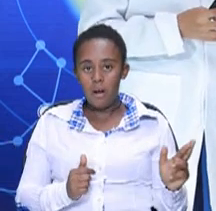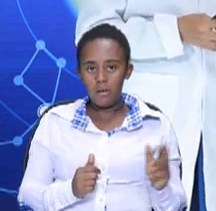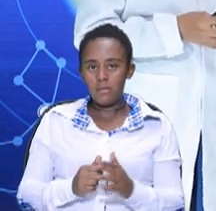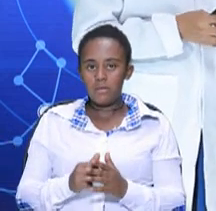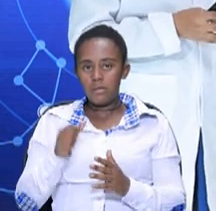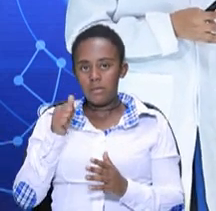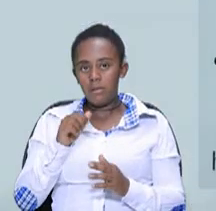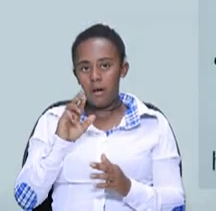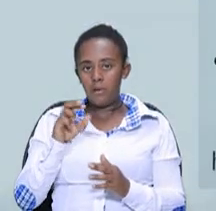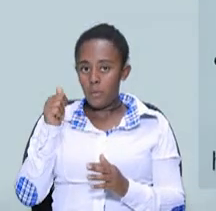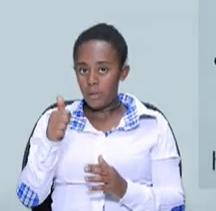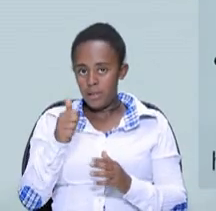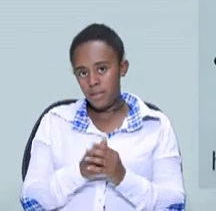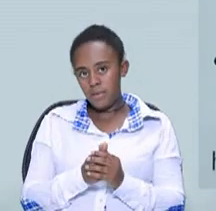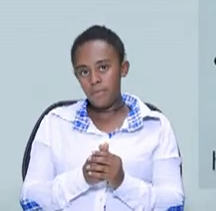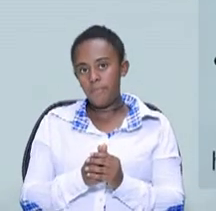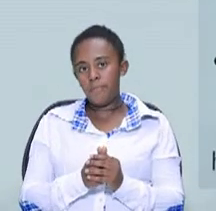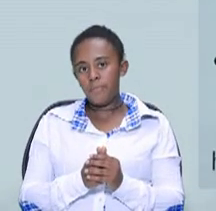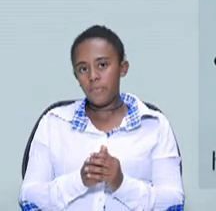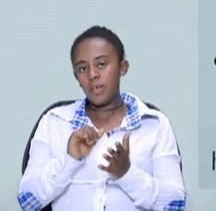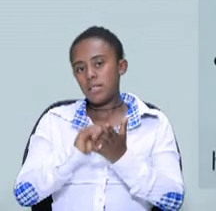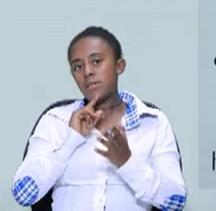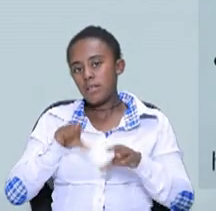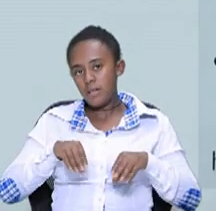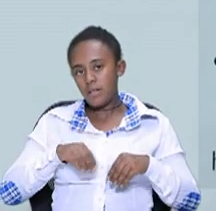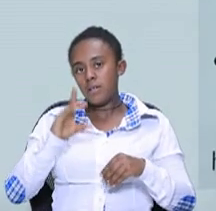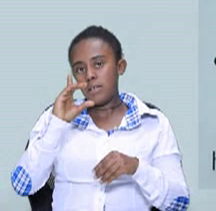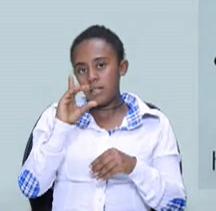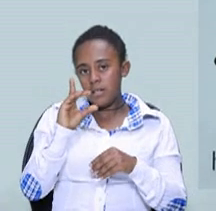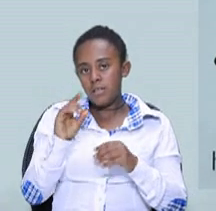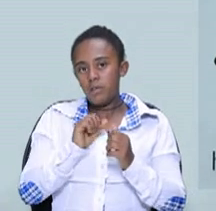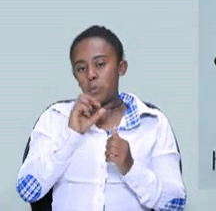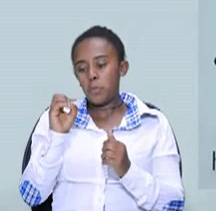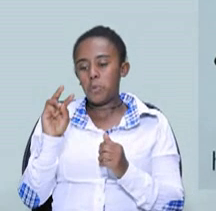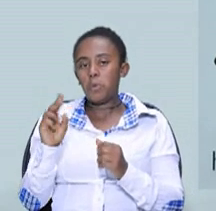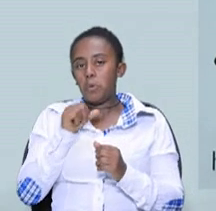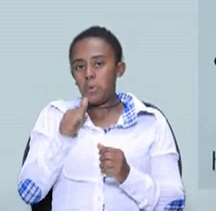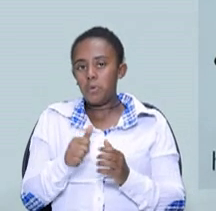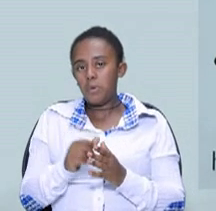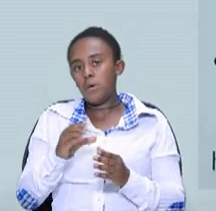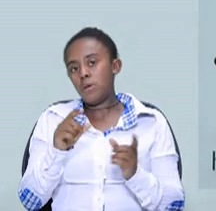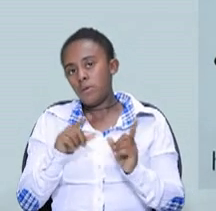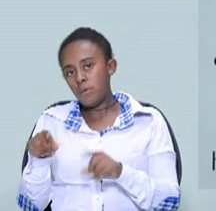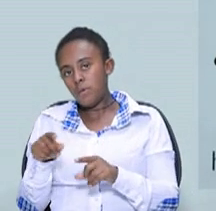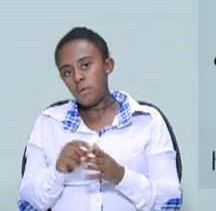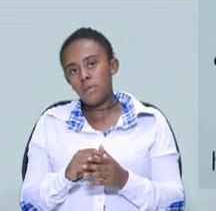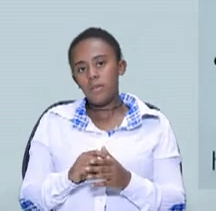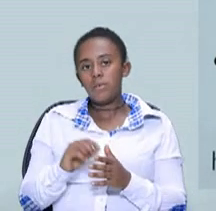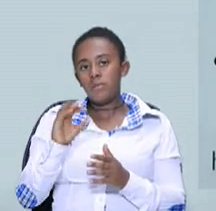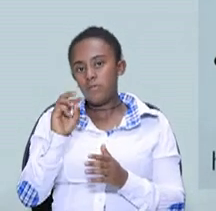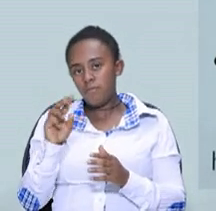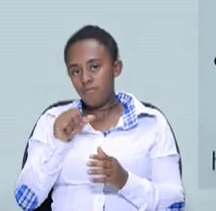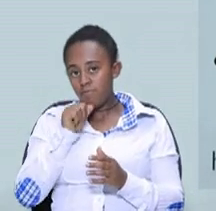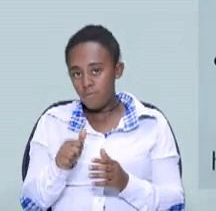right auricle is the one that receives deoxygenated blood from our body, and this